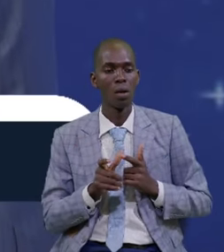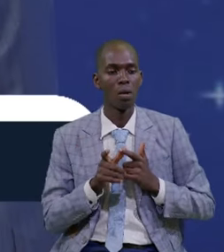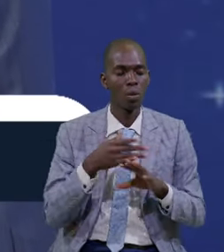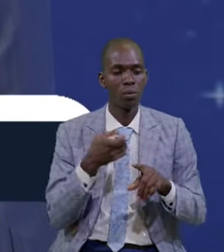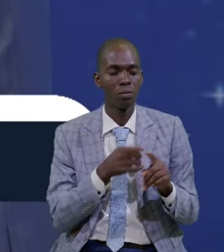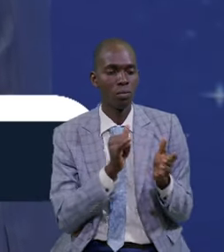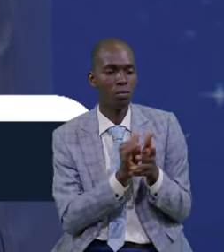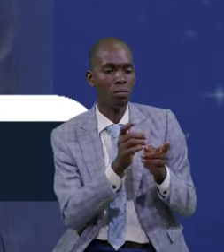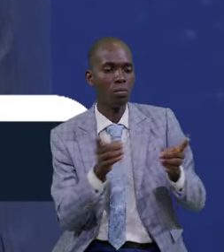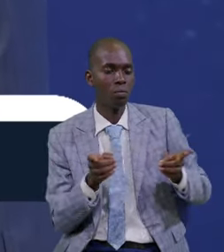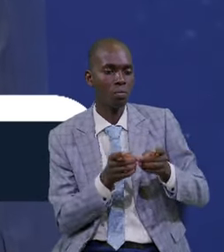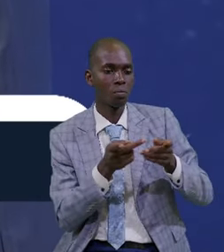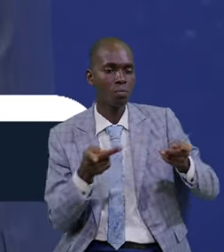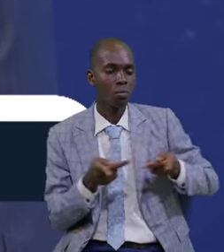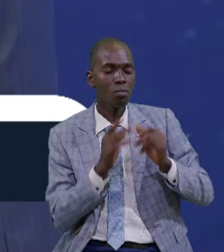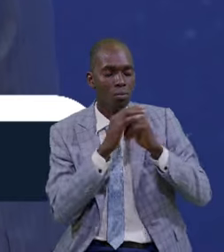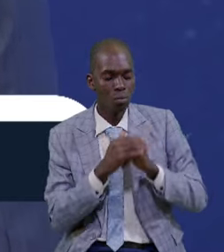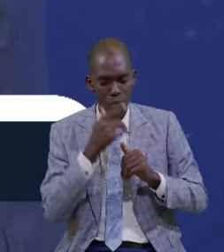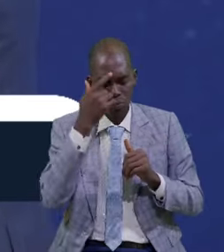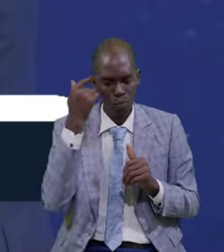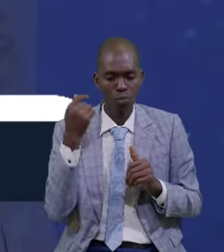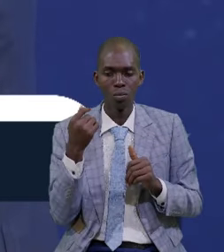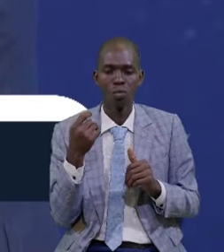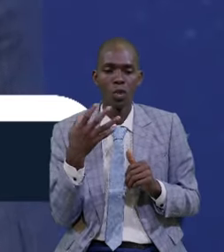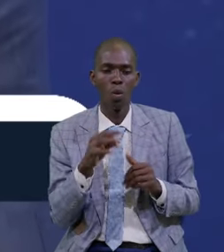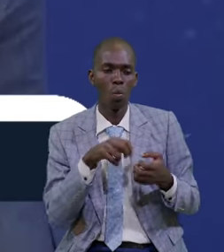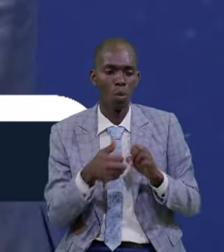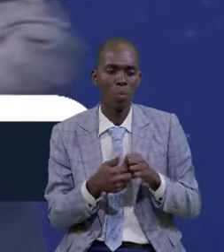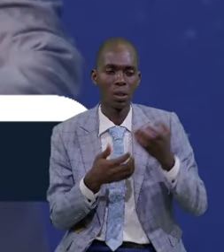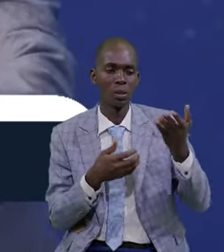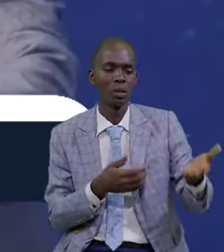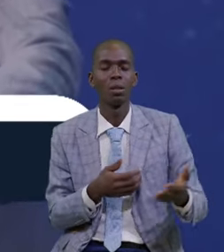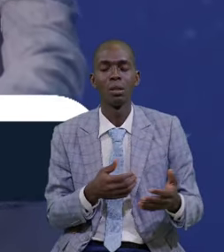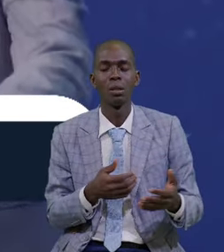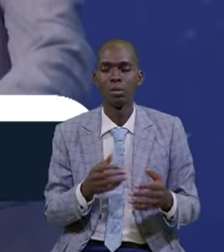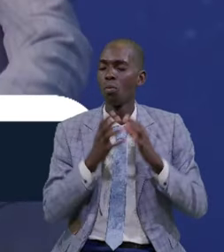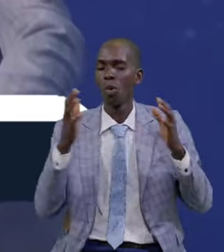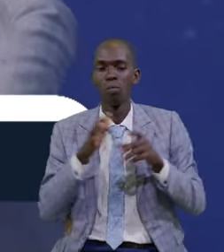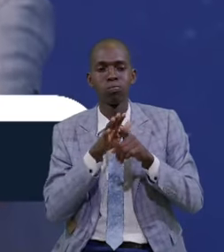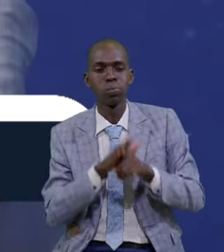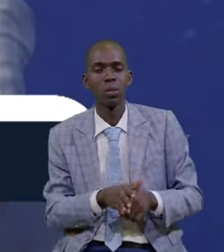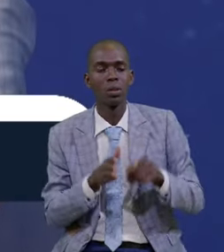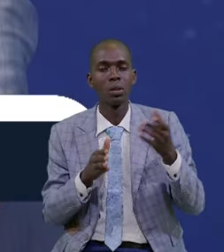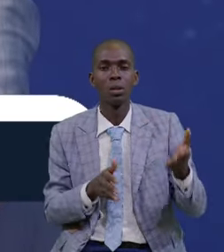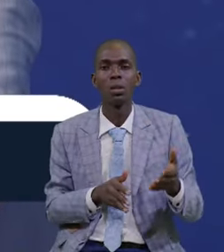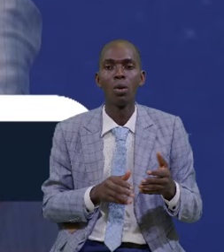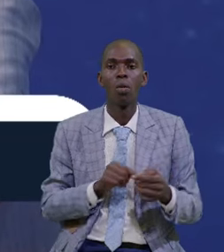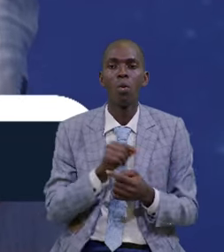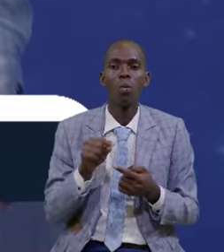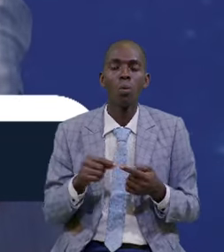district. Why? So much problem, so much pressure in that place. When we have